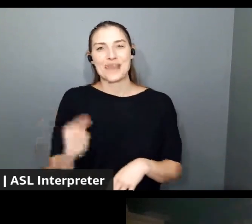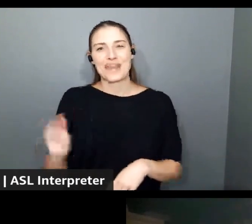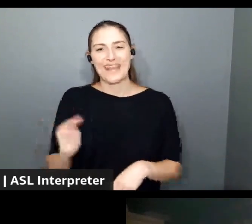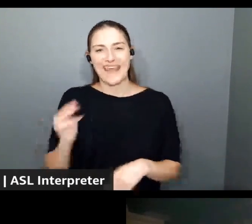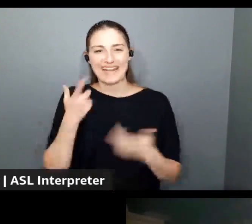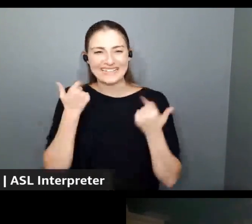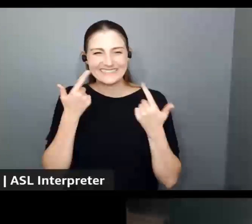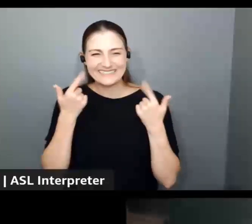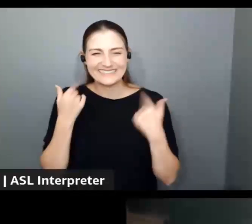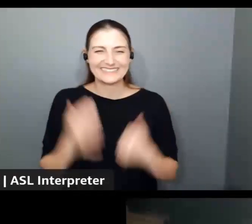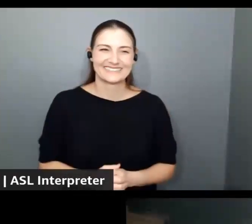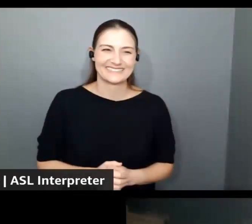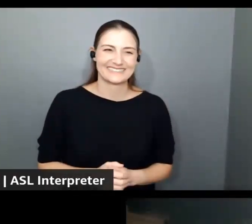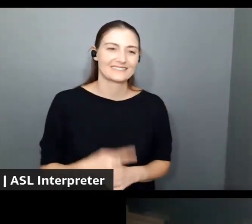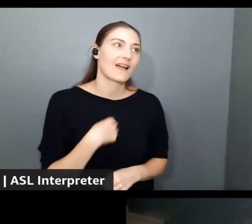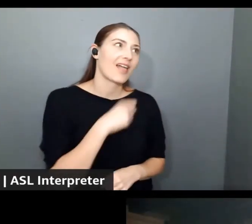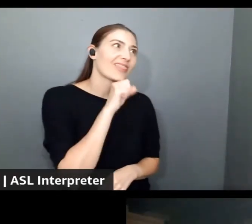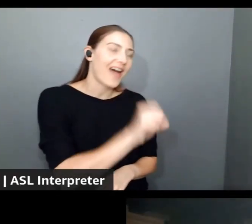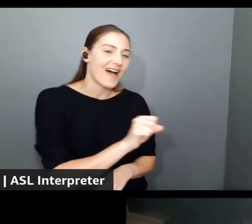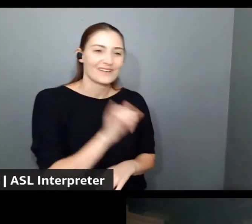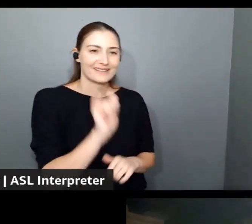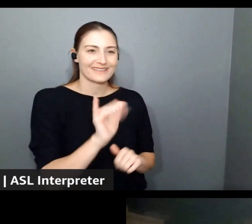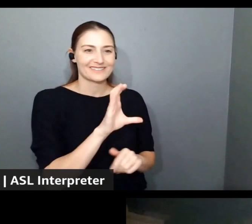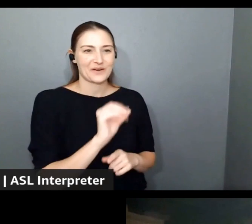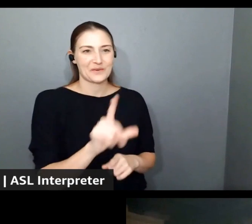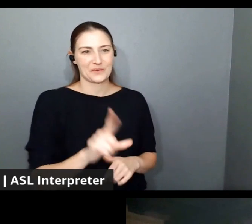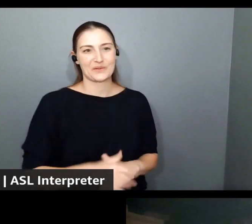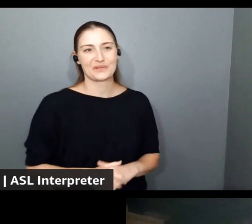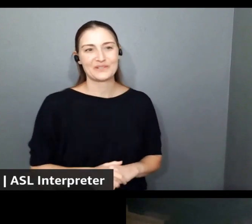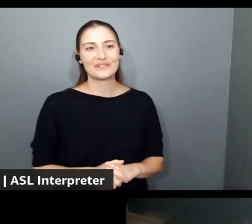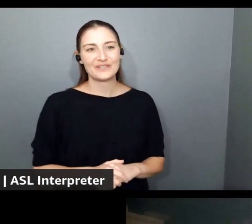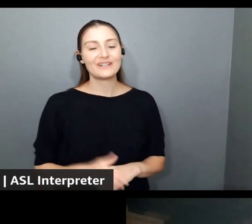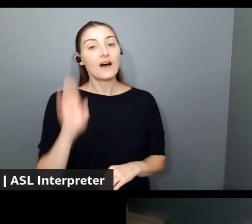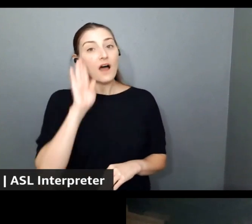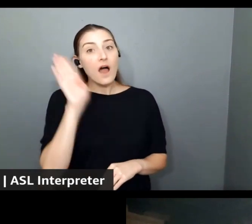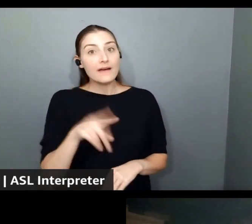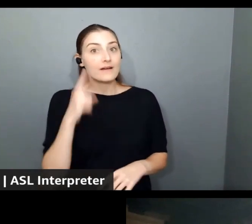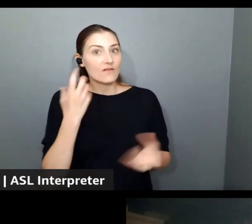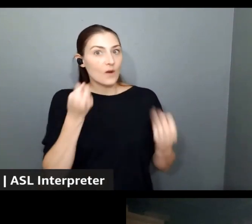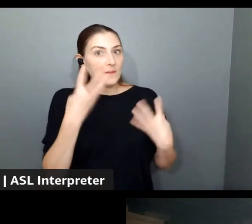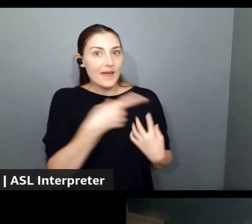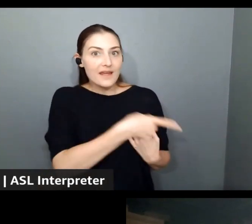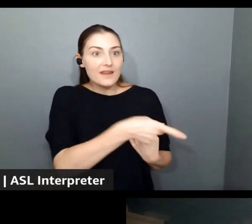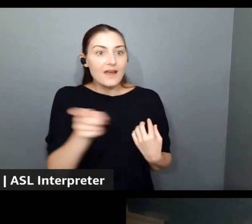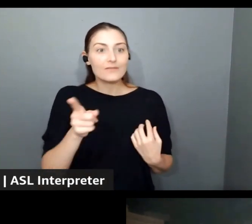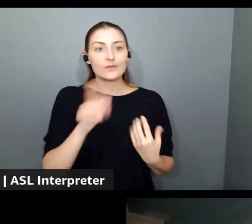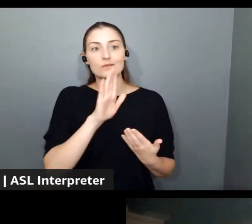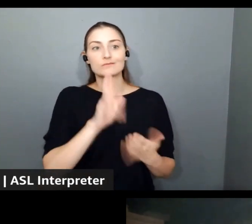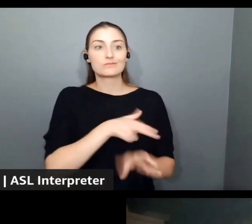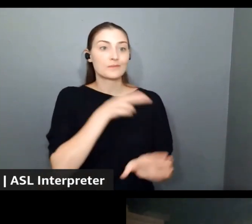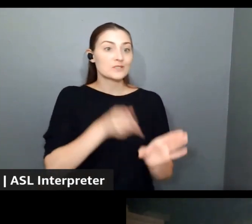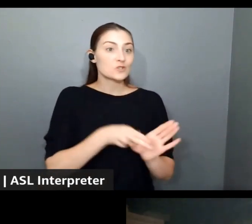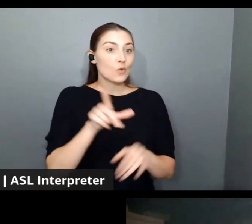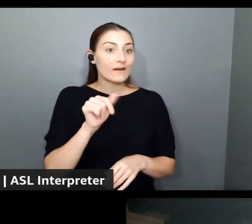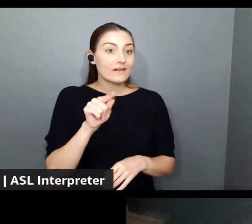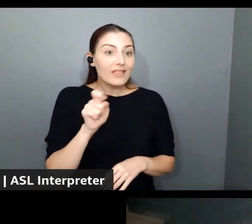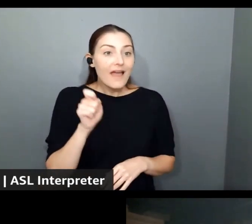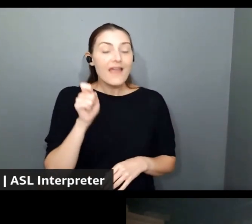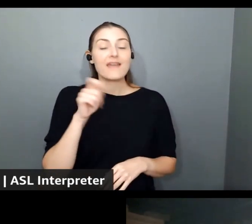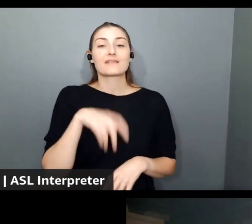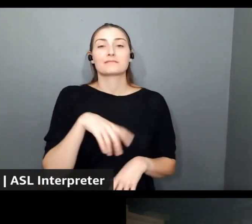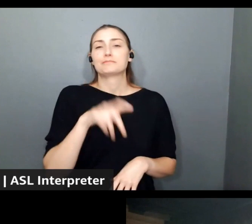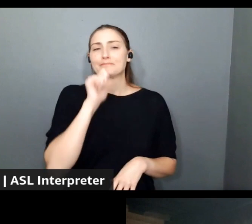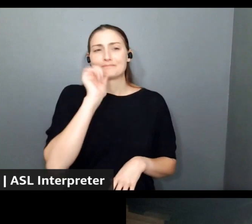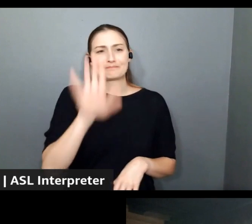I love it. Oh my God, so cool. I know for a lot of you who came in late, don't worry, you can